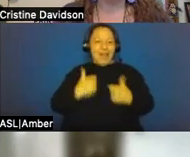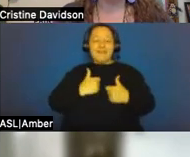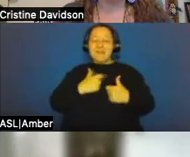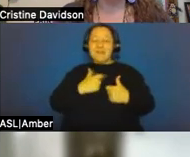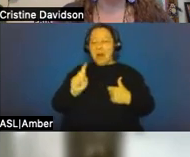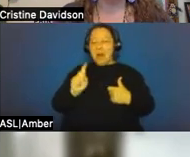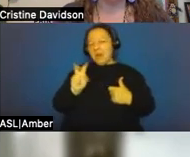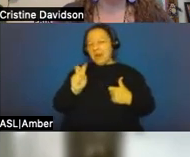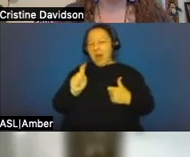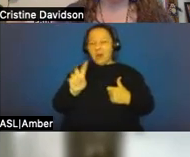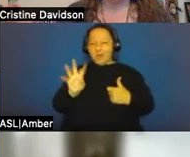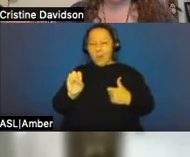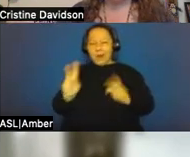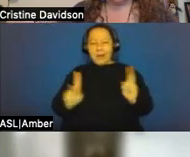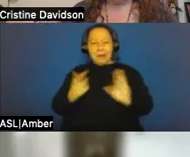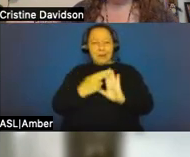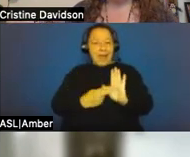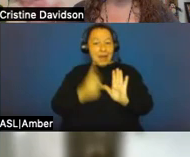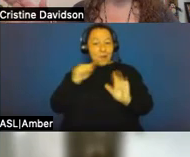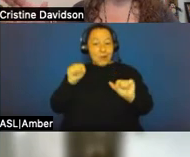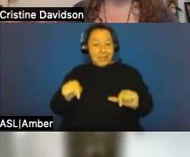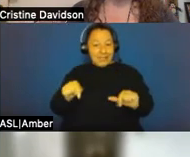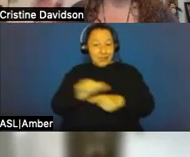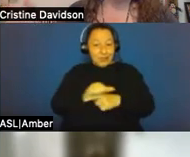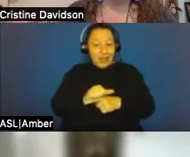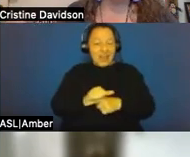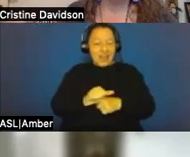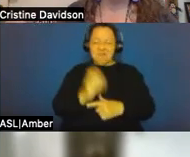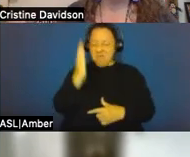people registered. And we also know that things